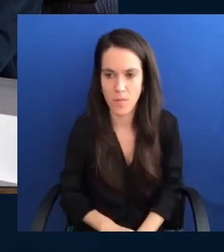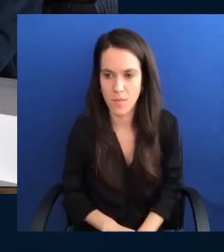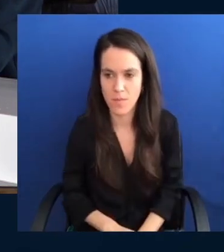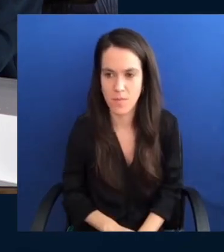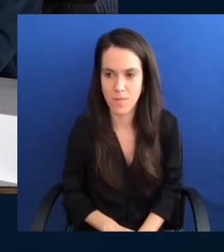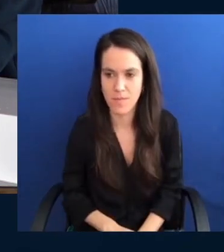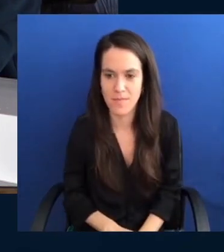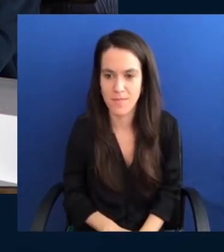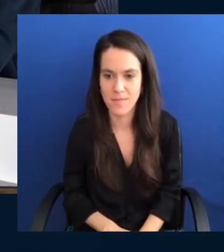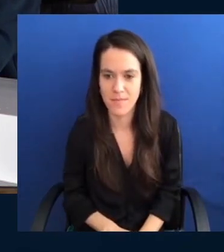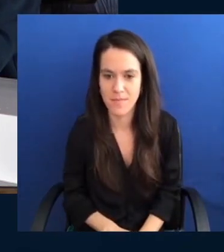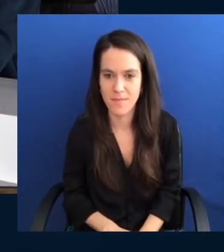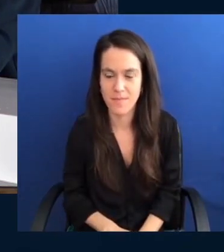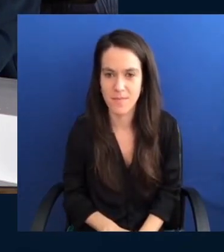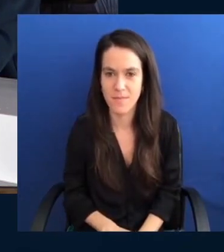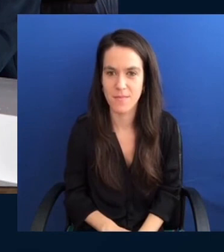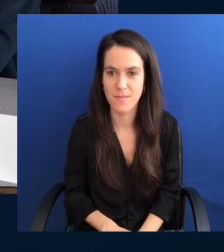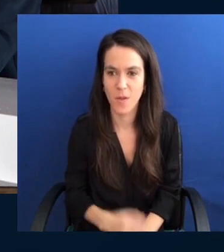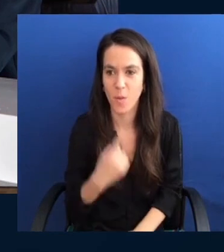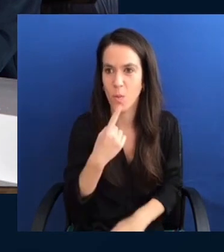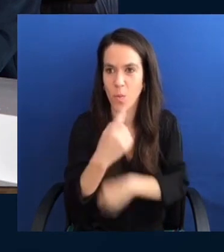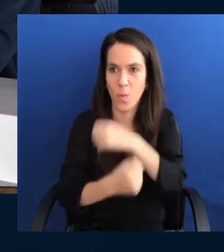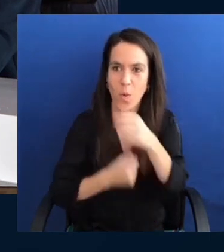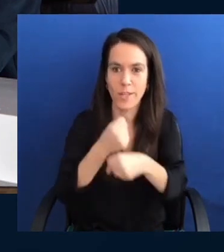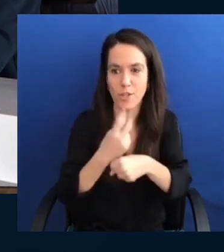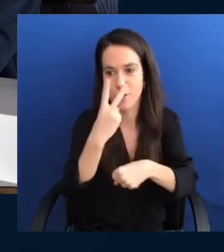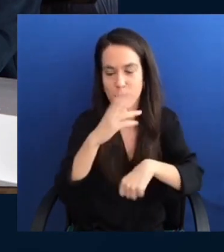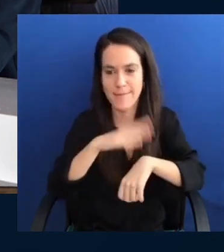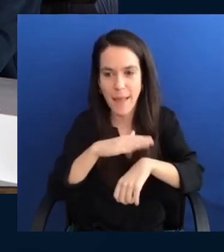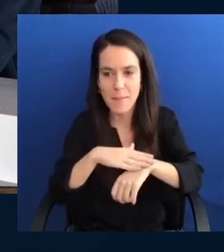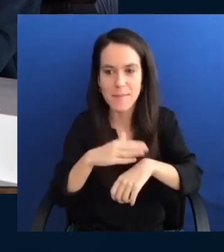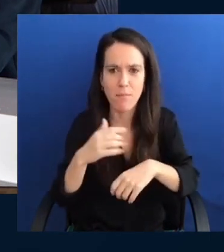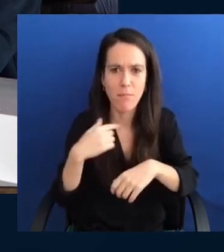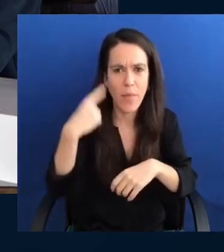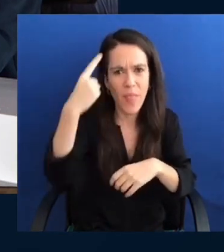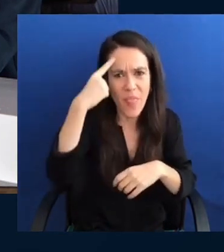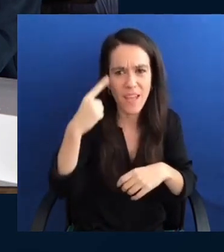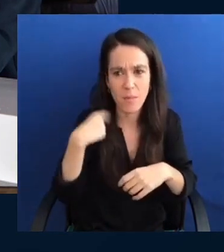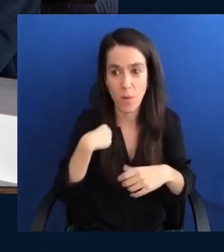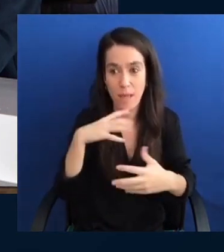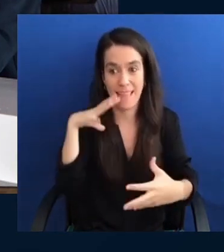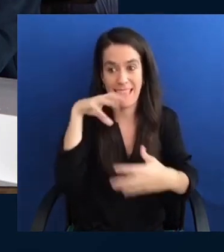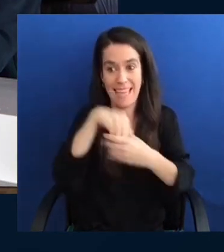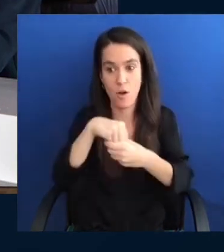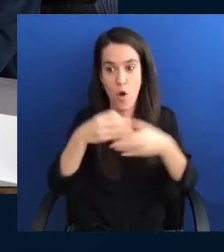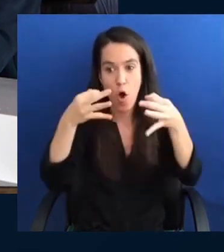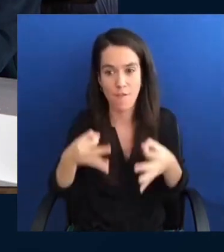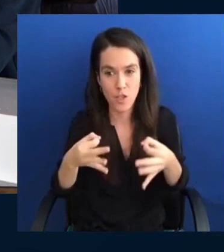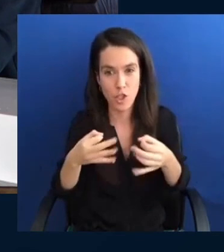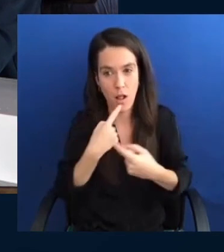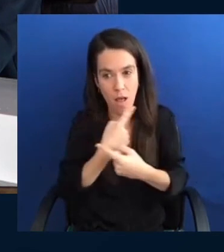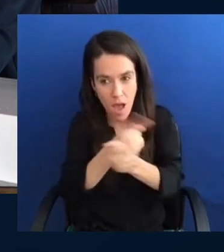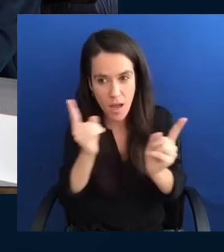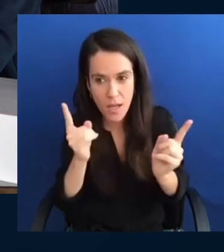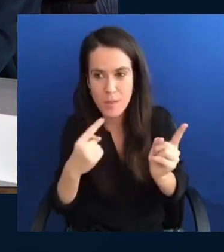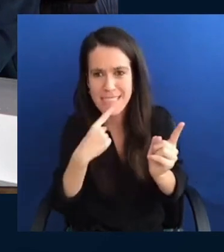year or something like that. But don't count me on that yet. It'll all be when we do the official announcement. It's all gonna be